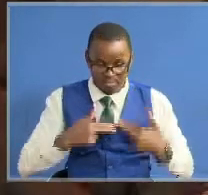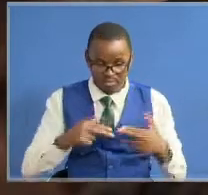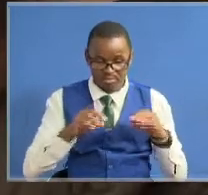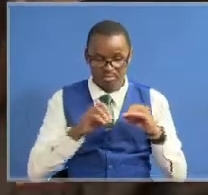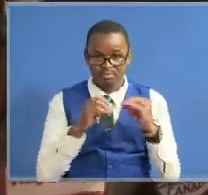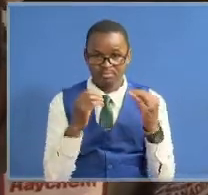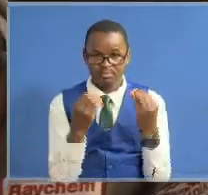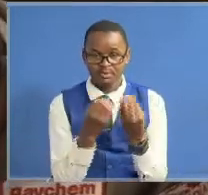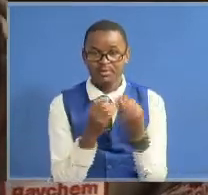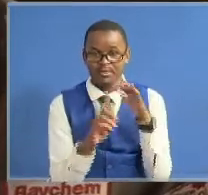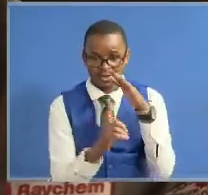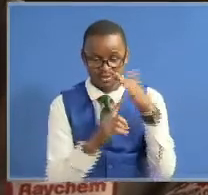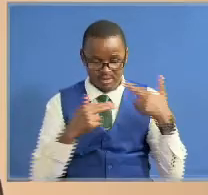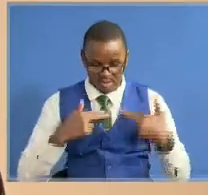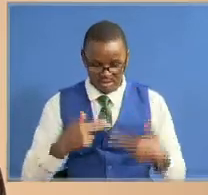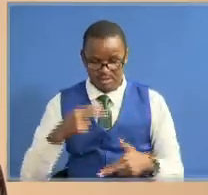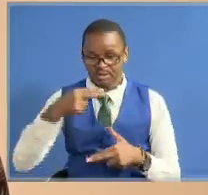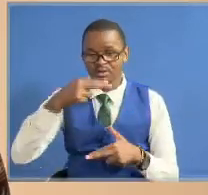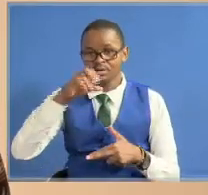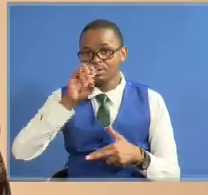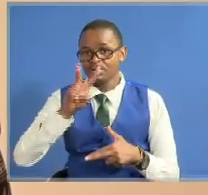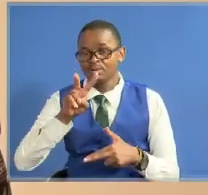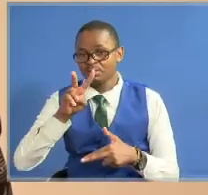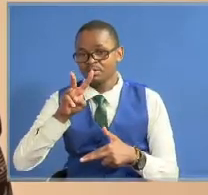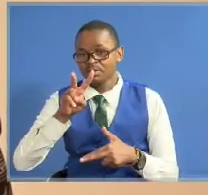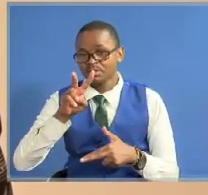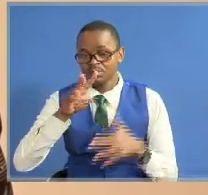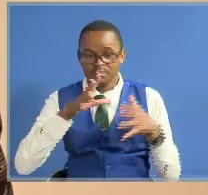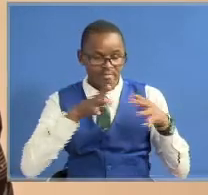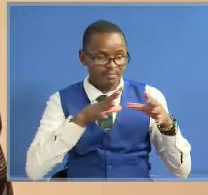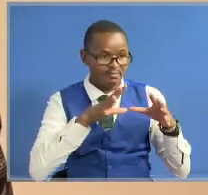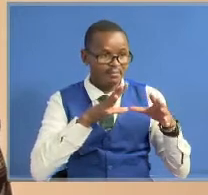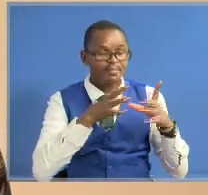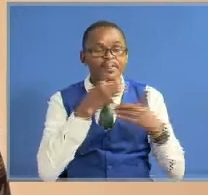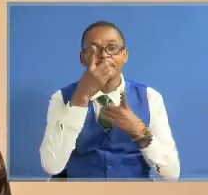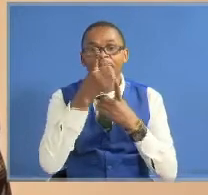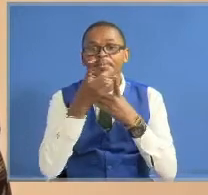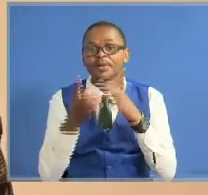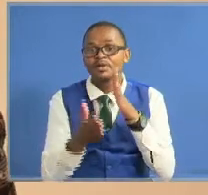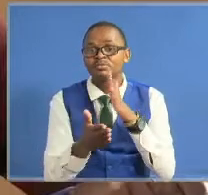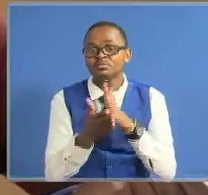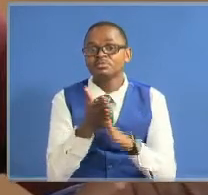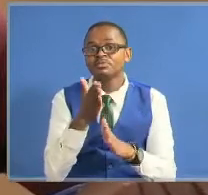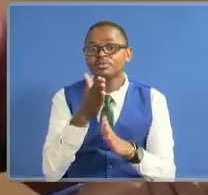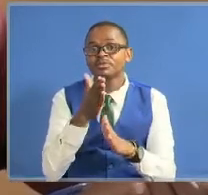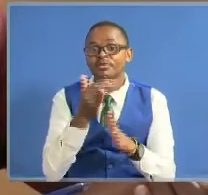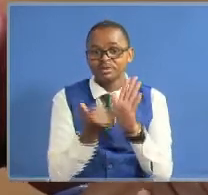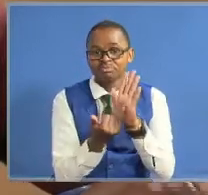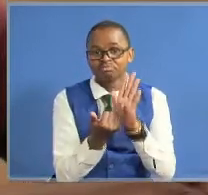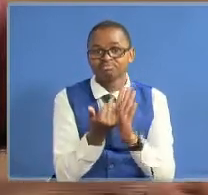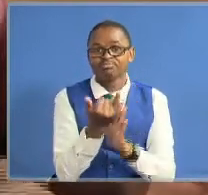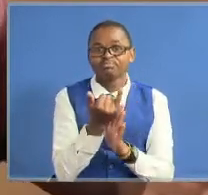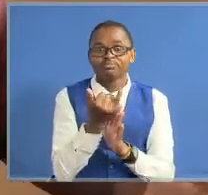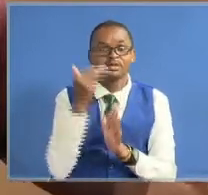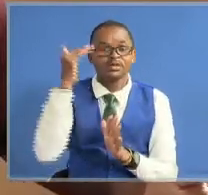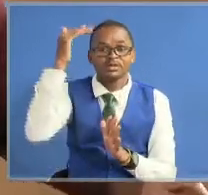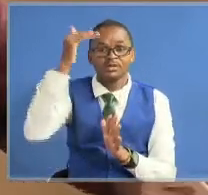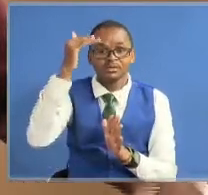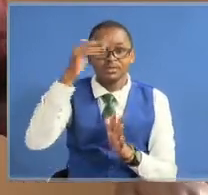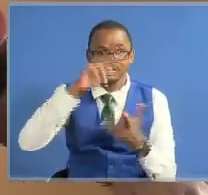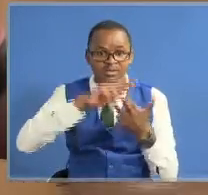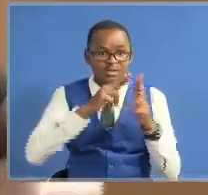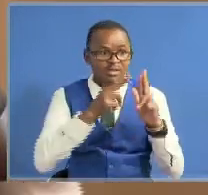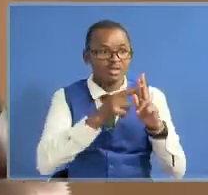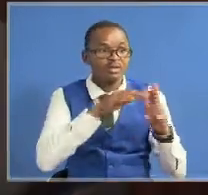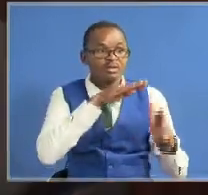Organization, Ministry of Health and HIV awareness stakeholders who discussed the emerging issue of an increase in adolescents'